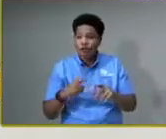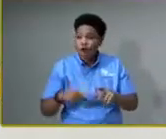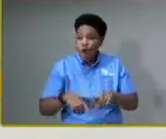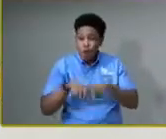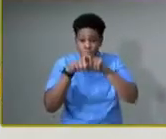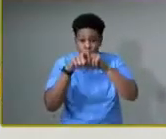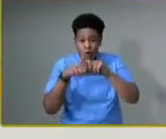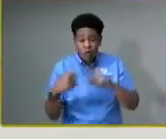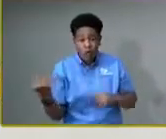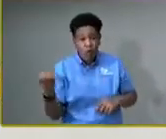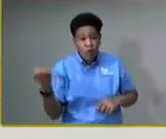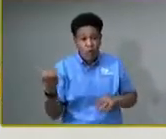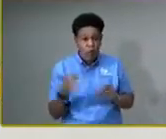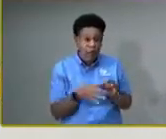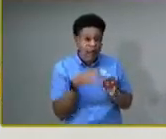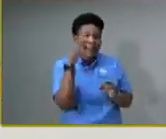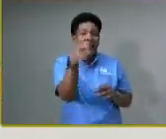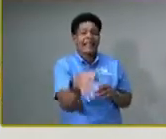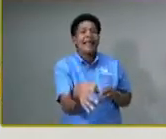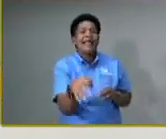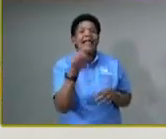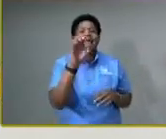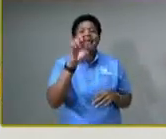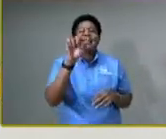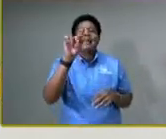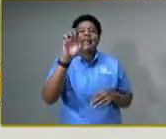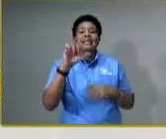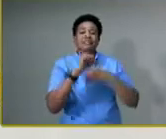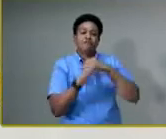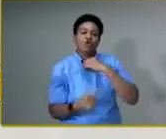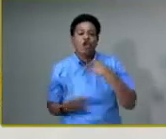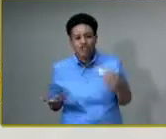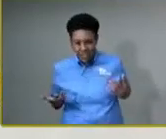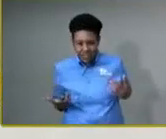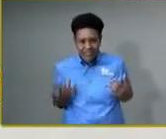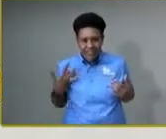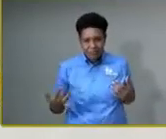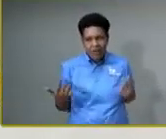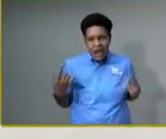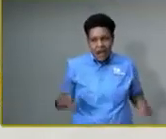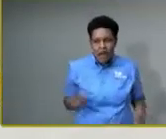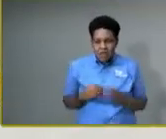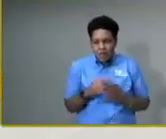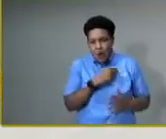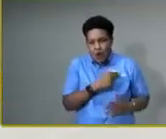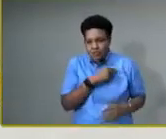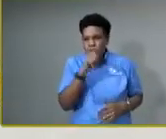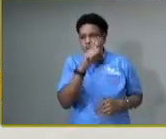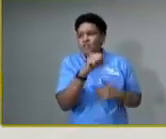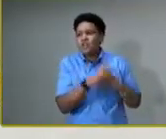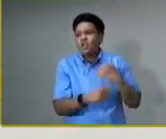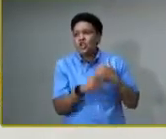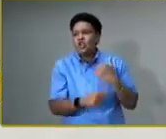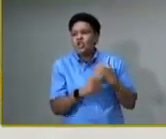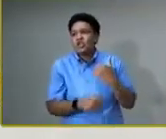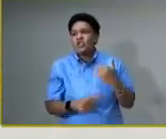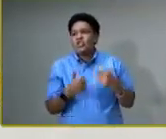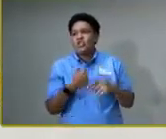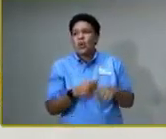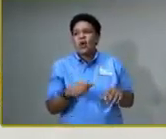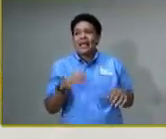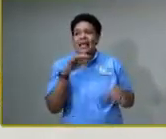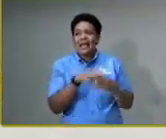will, the elective procedures that would normally take place, so elective